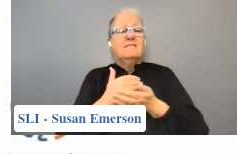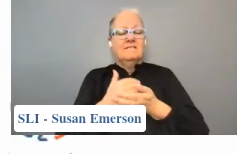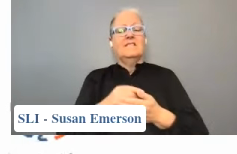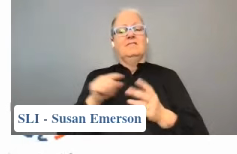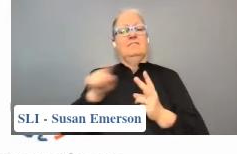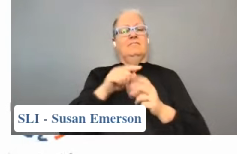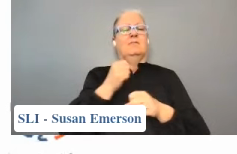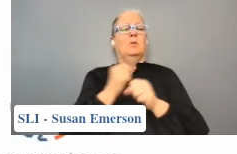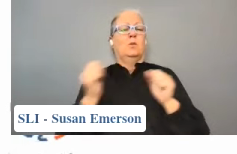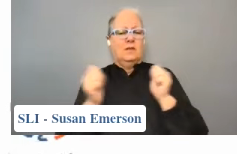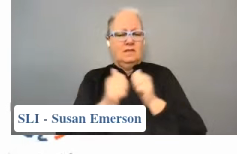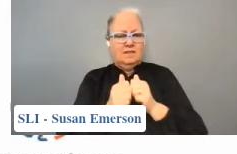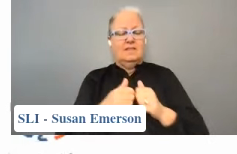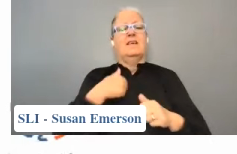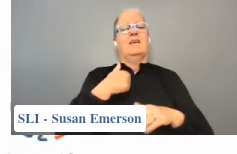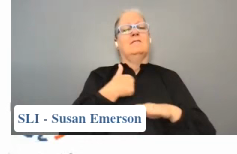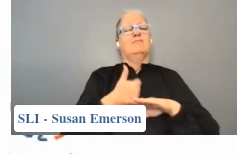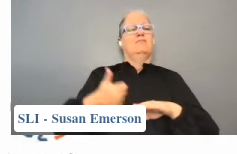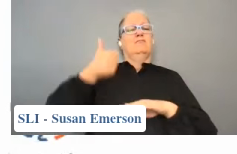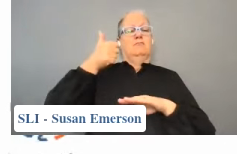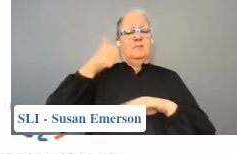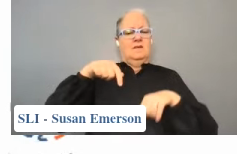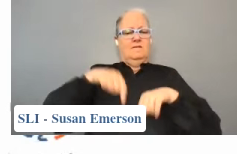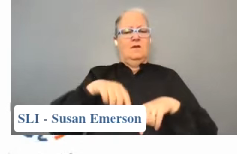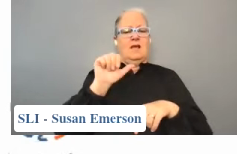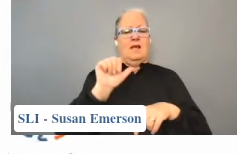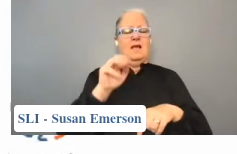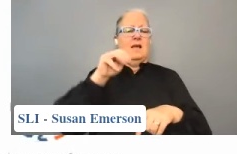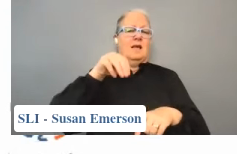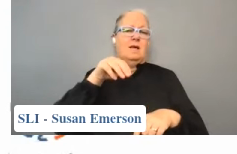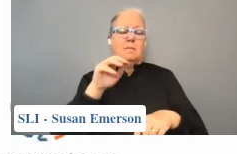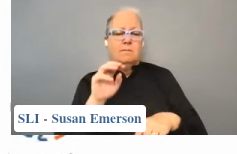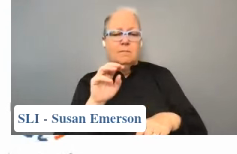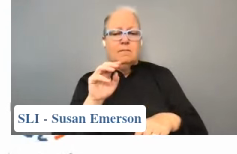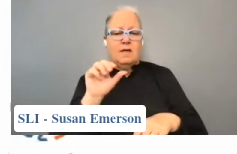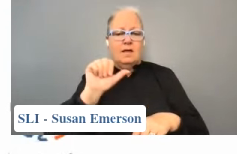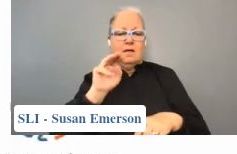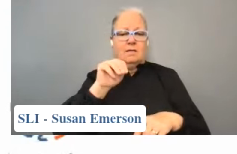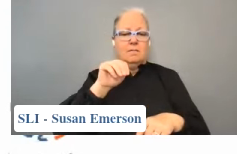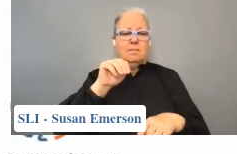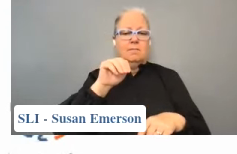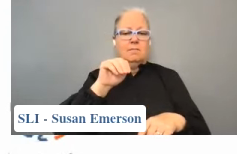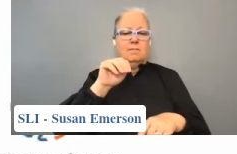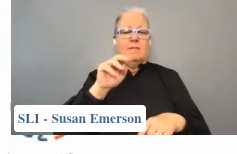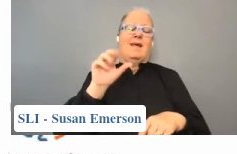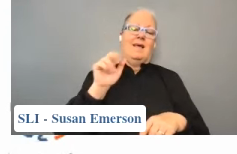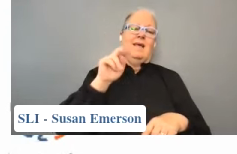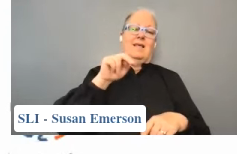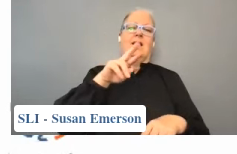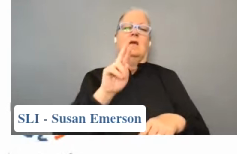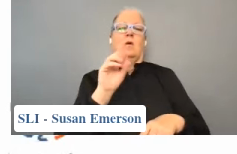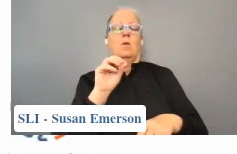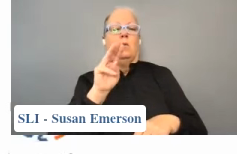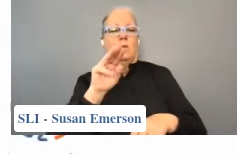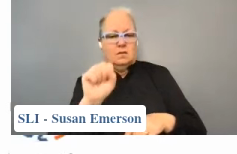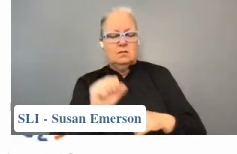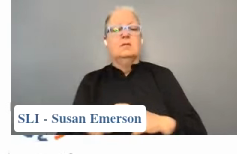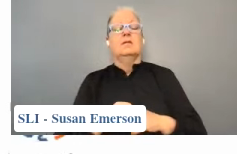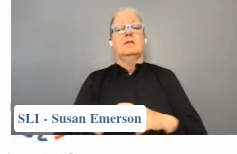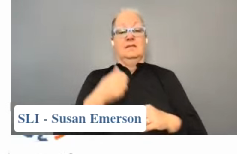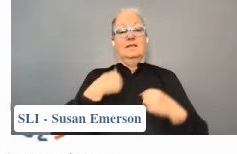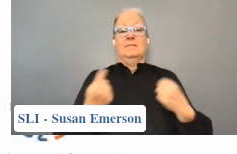the CEO of ANROWS. I'd like to begin today by acknowledging the traditional custodians of the land upon which I come